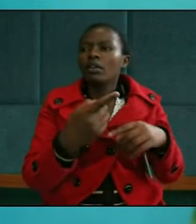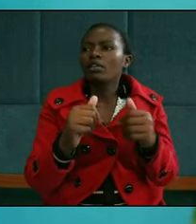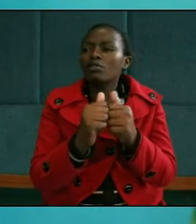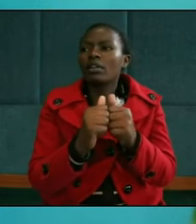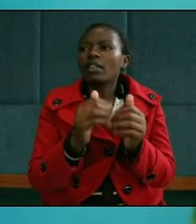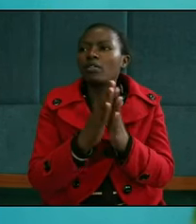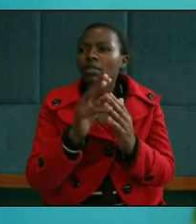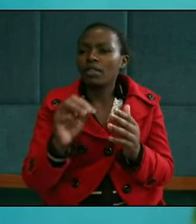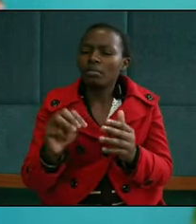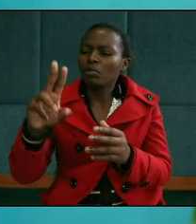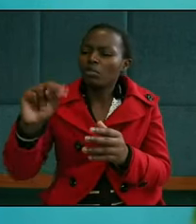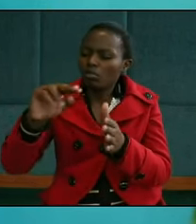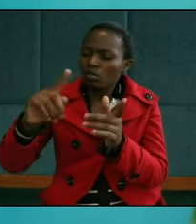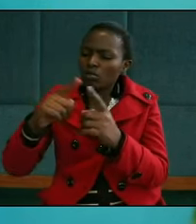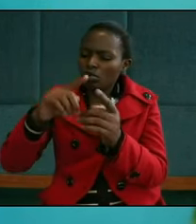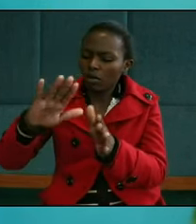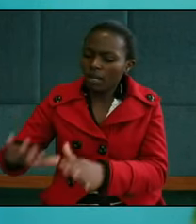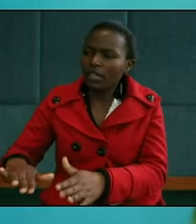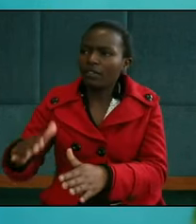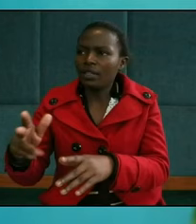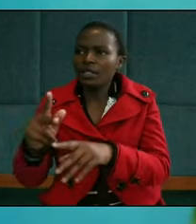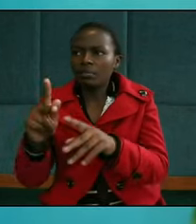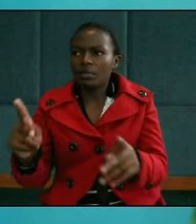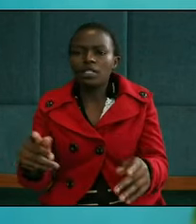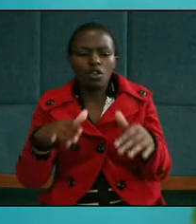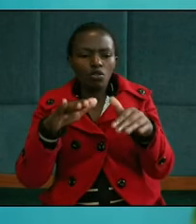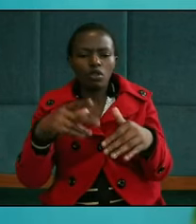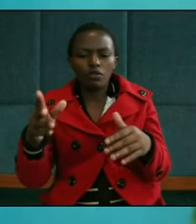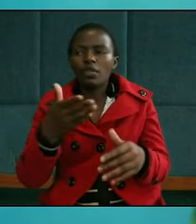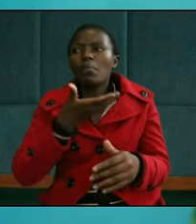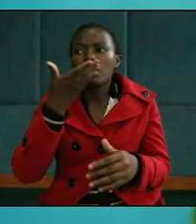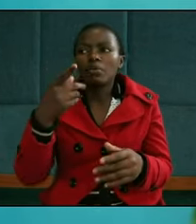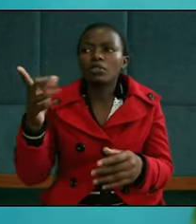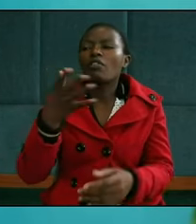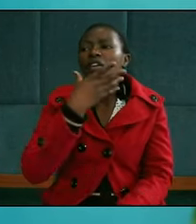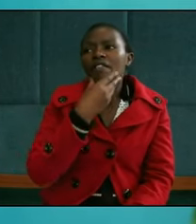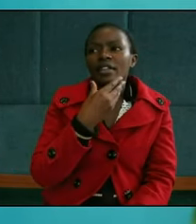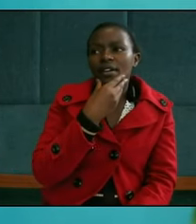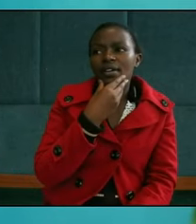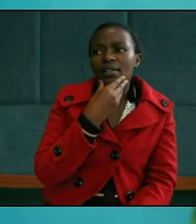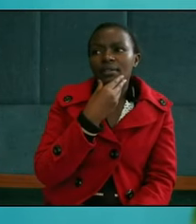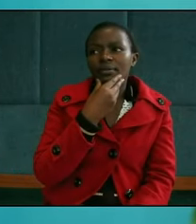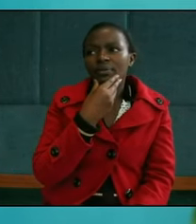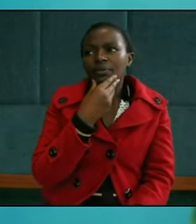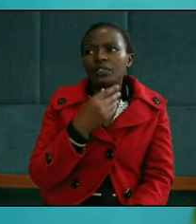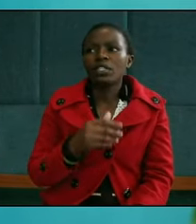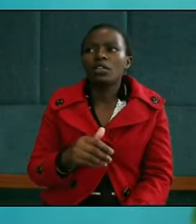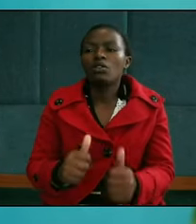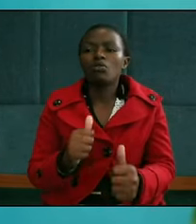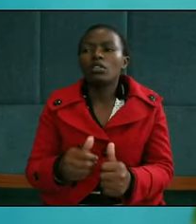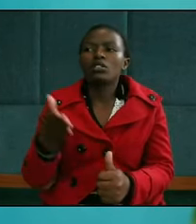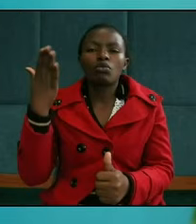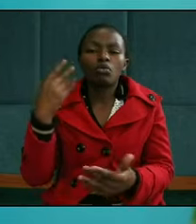to depart from Jerusalem, but to wait for the promise of the Father. The promise of the Father was the Holy